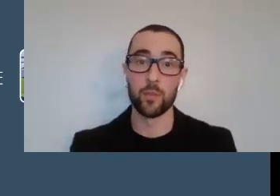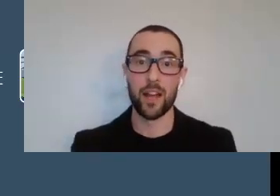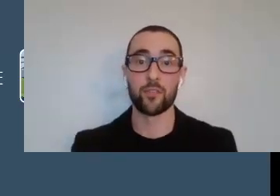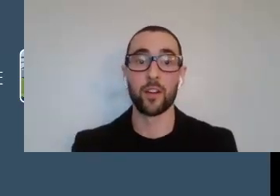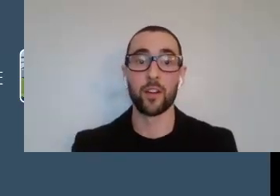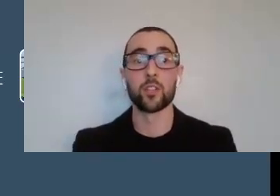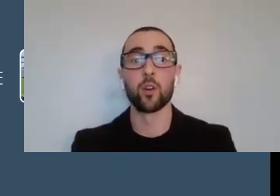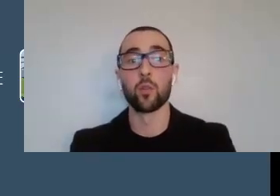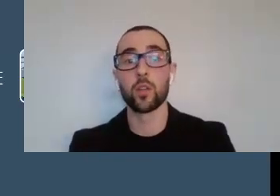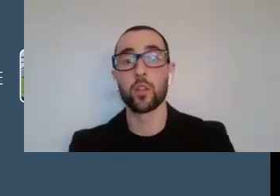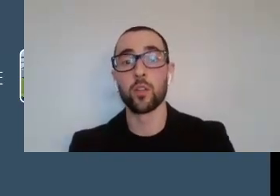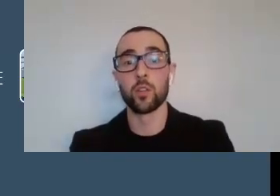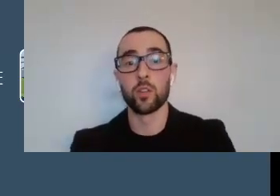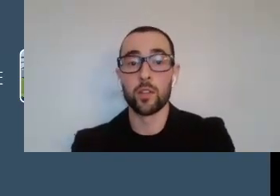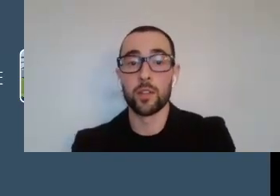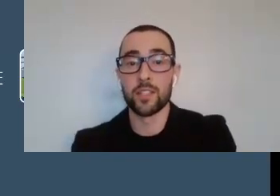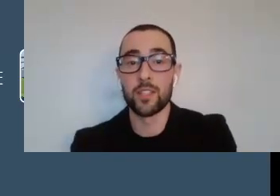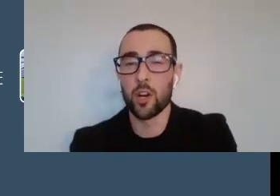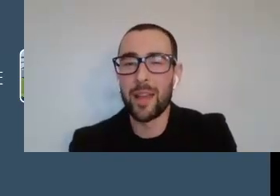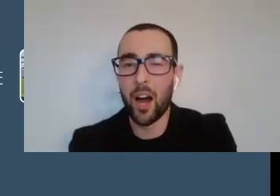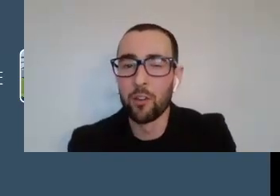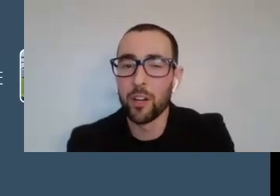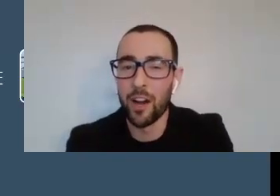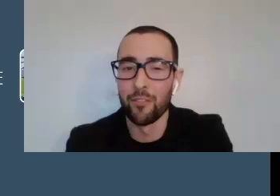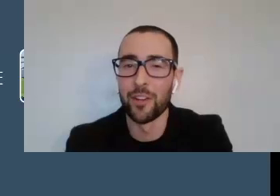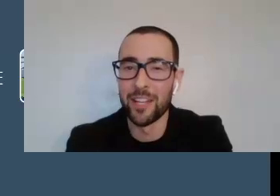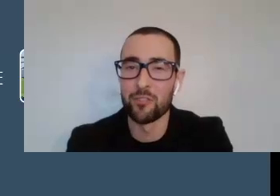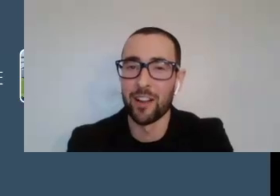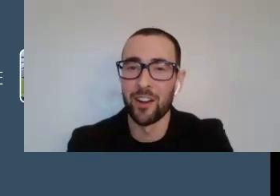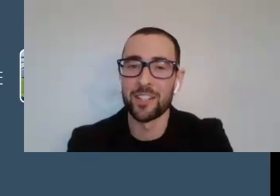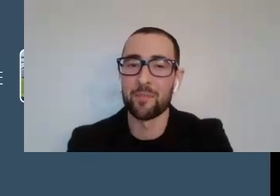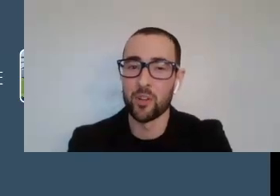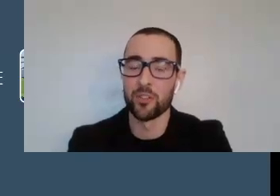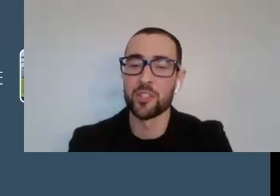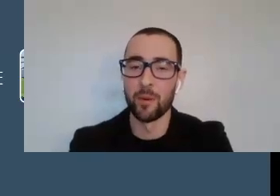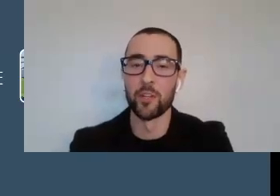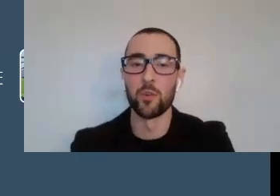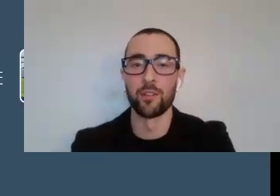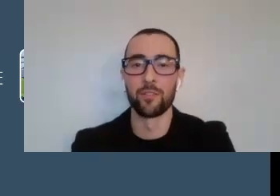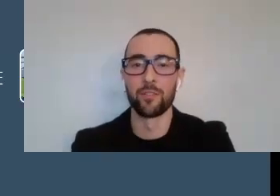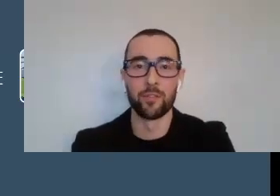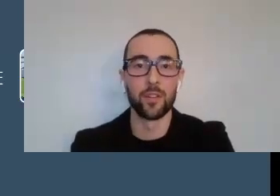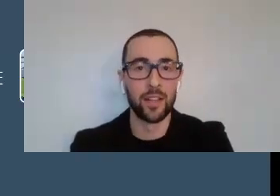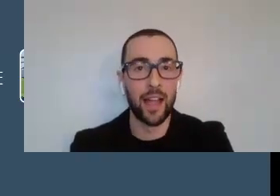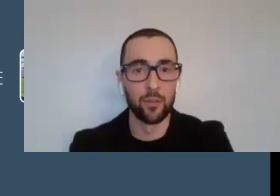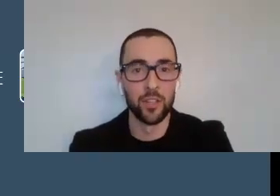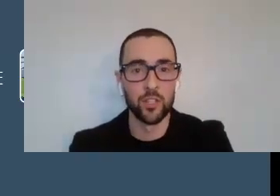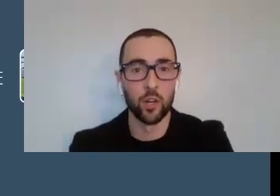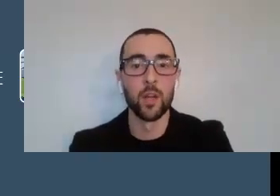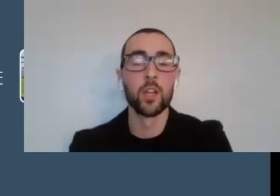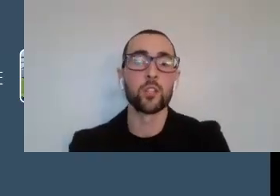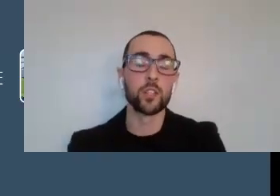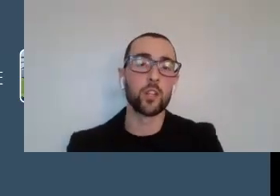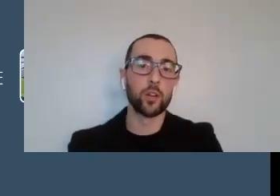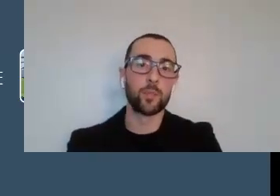Continuing on with match funding. So this term unrecovered indirect cost, I'm sure there's some of you who have encountered